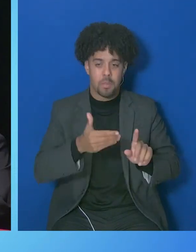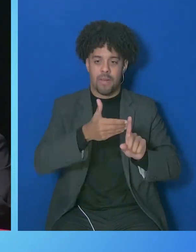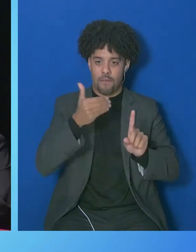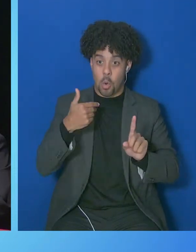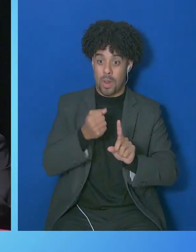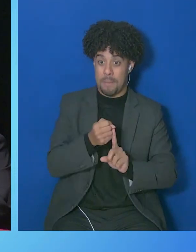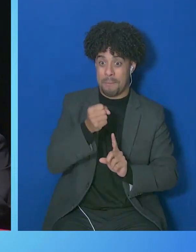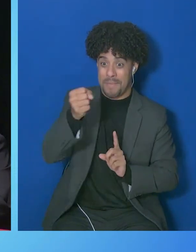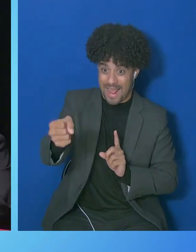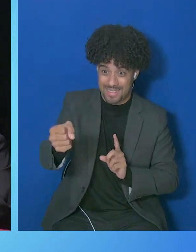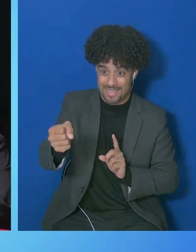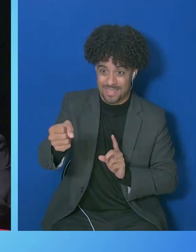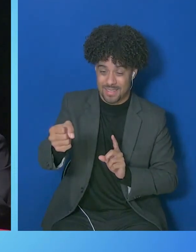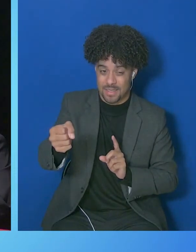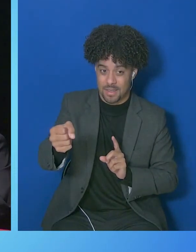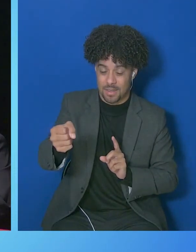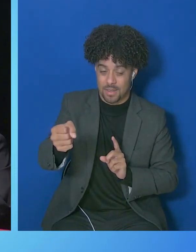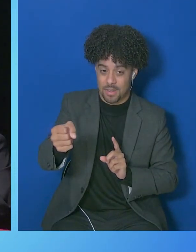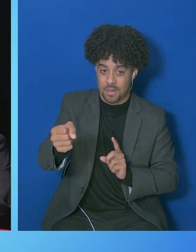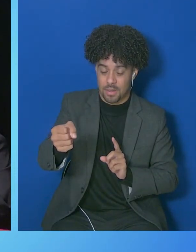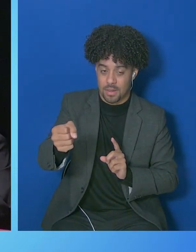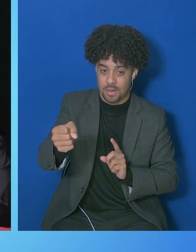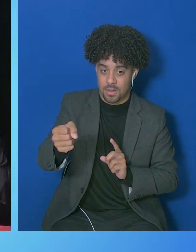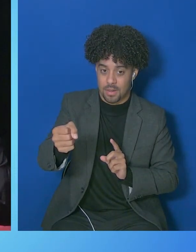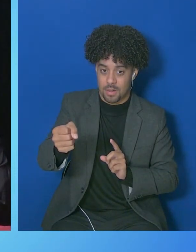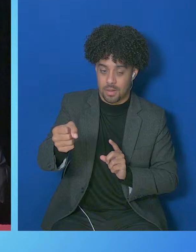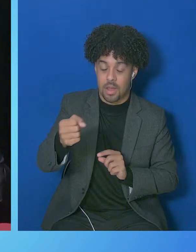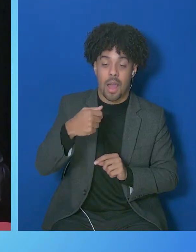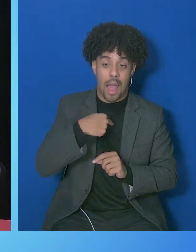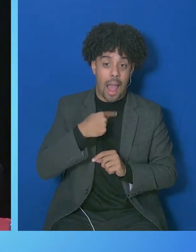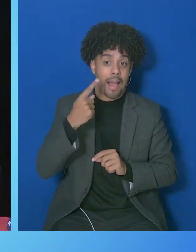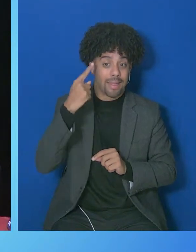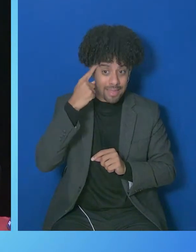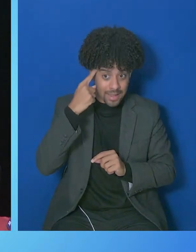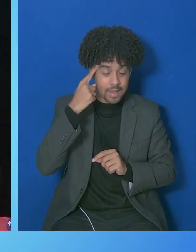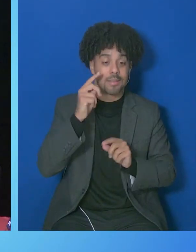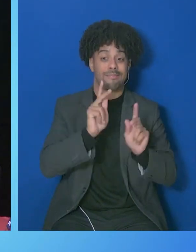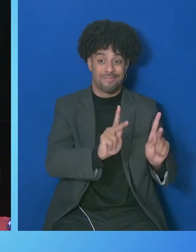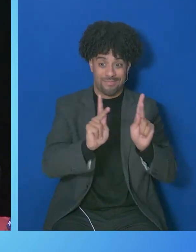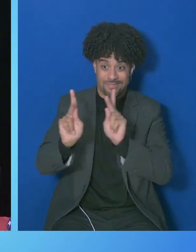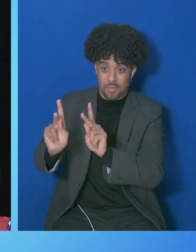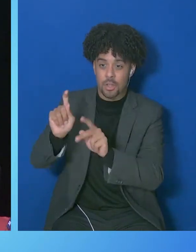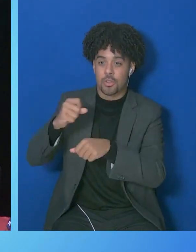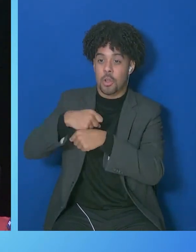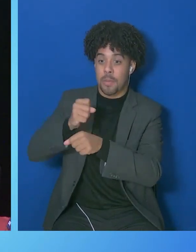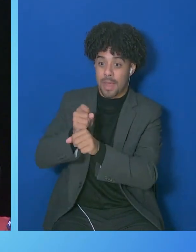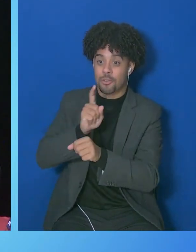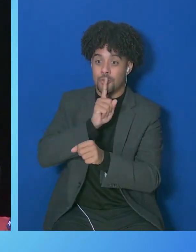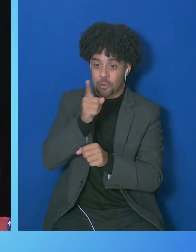that we also make sure that there's a current evaluation,